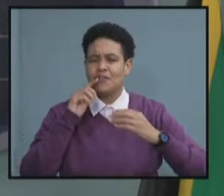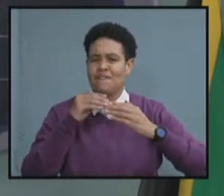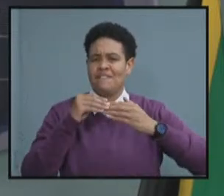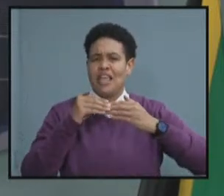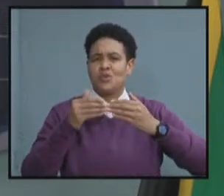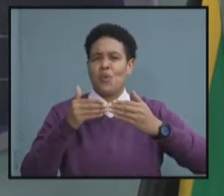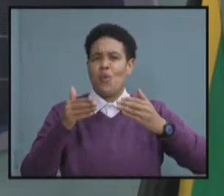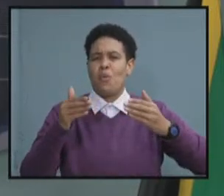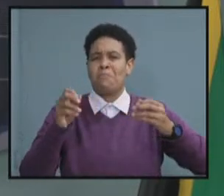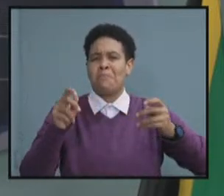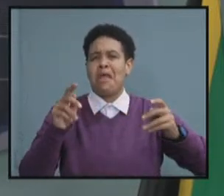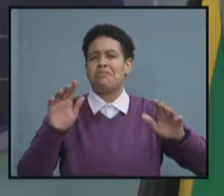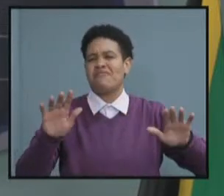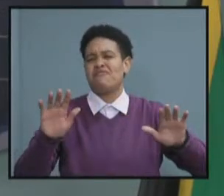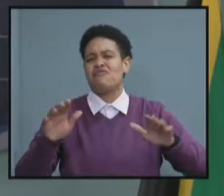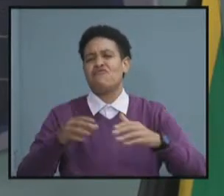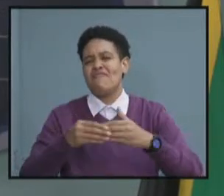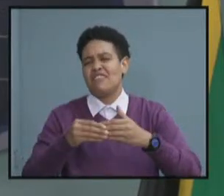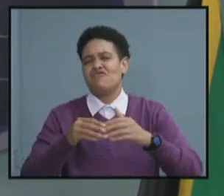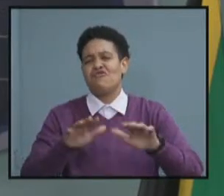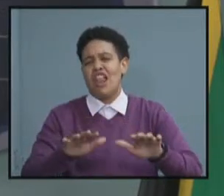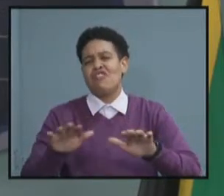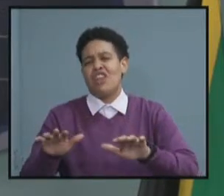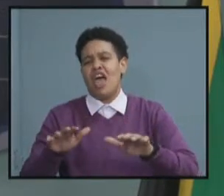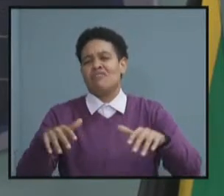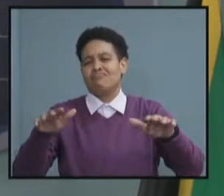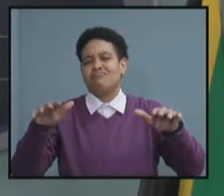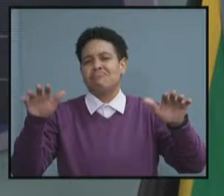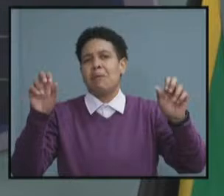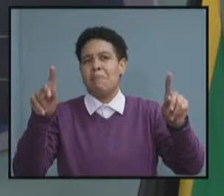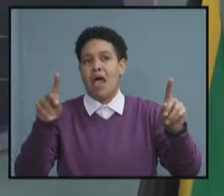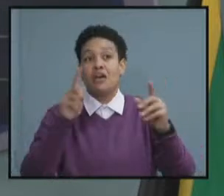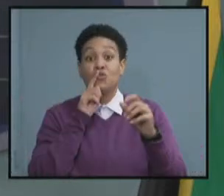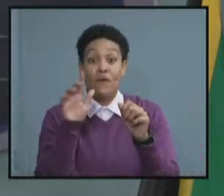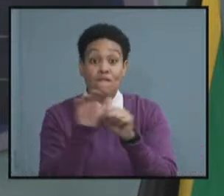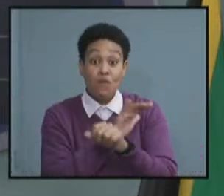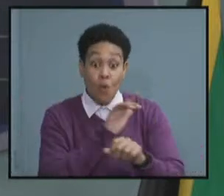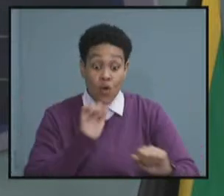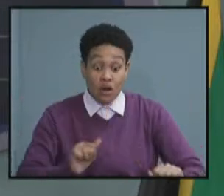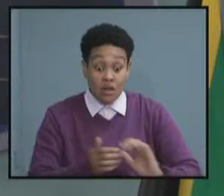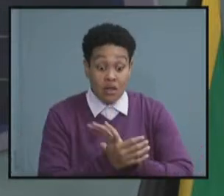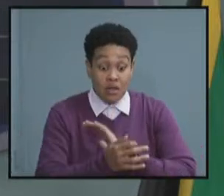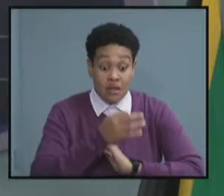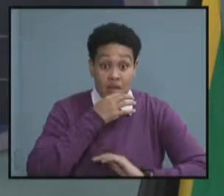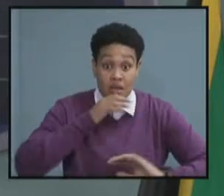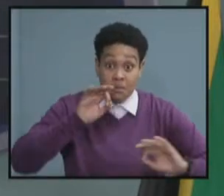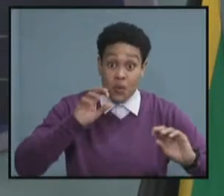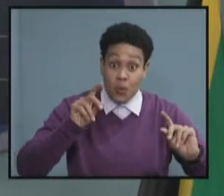up the economy some more, to return to full productive capacity as quickly as we can,